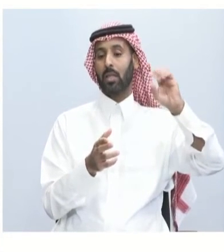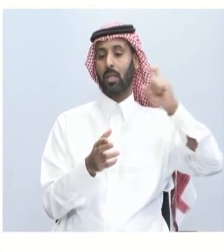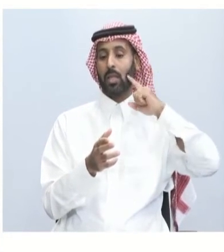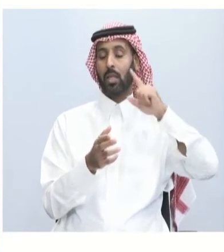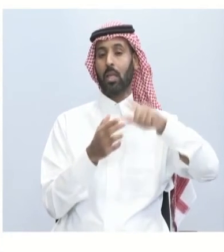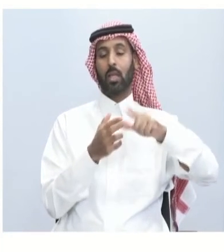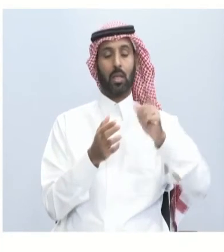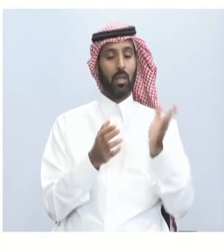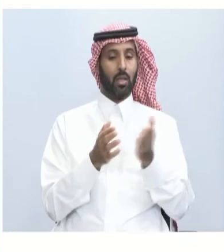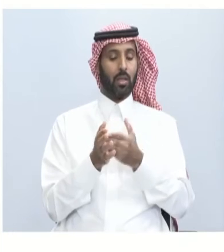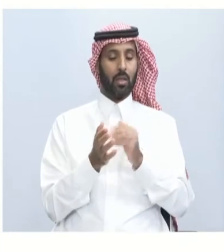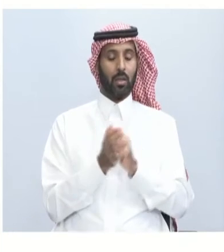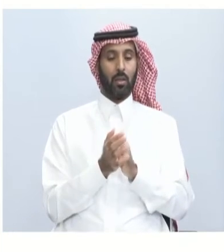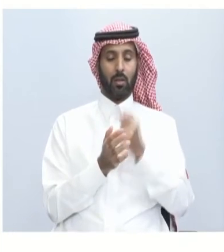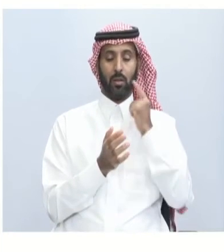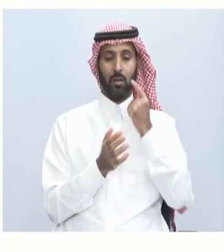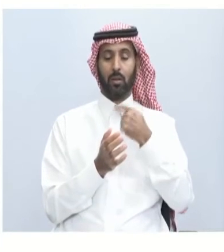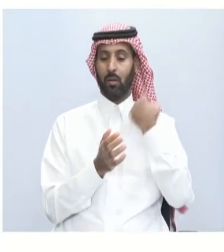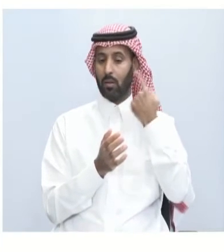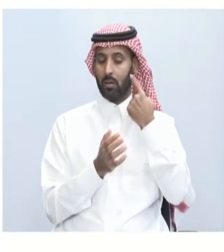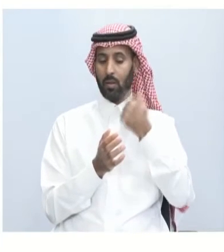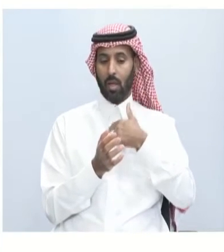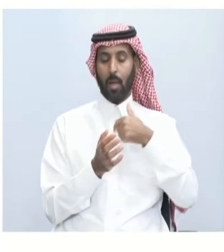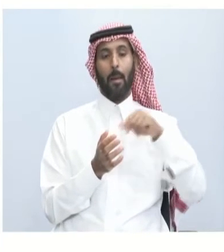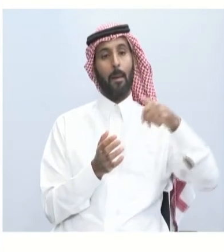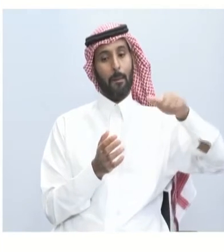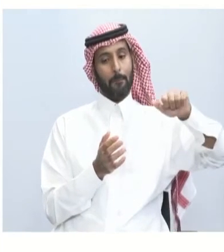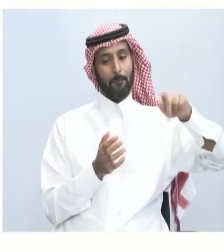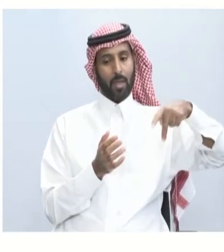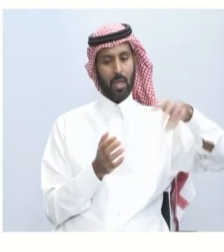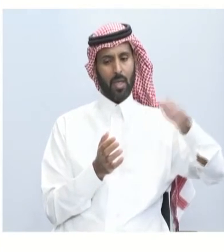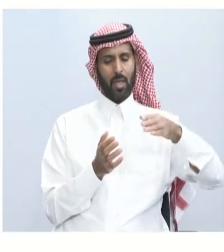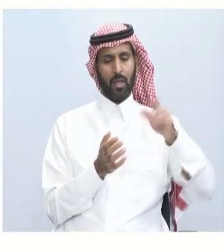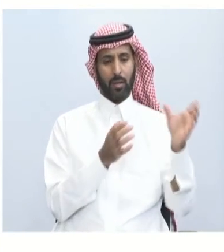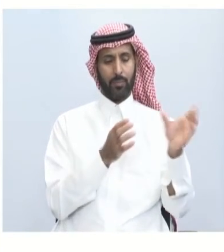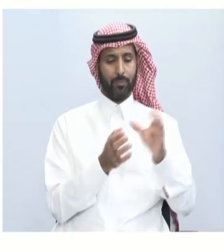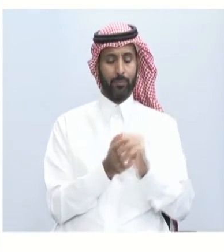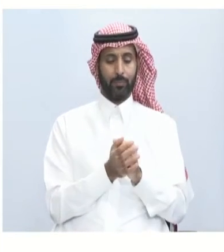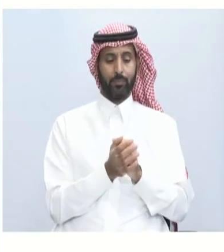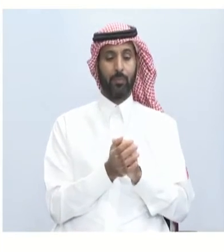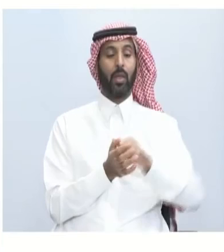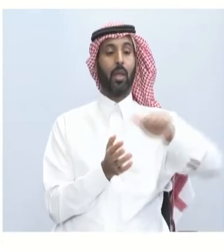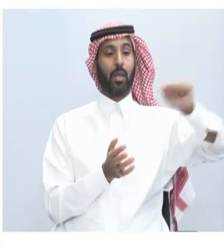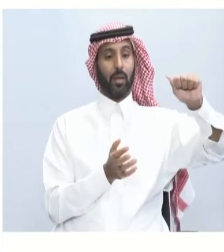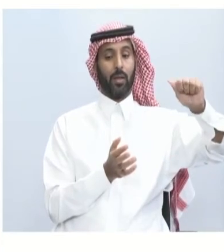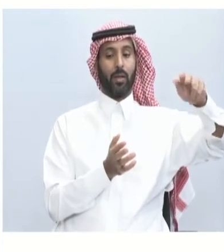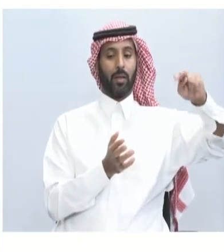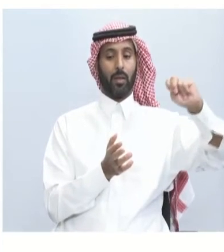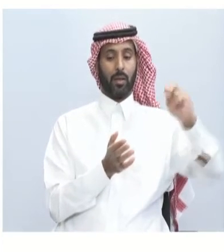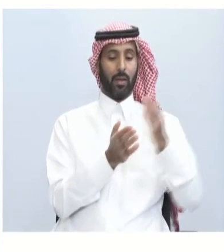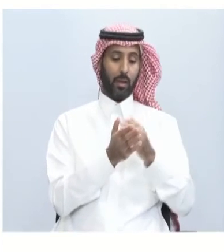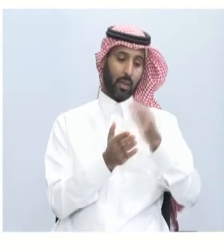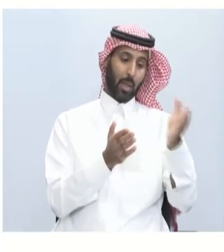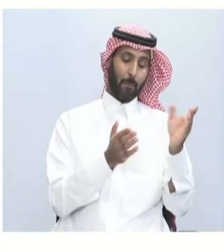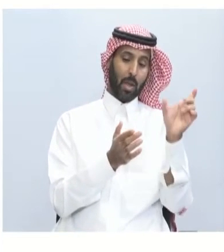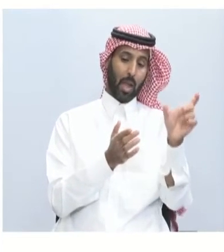radio, a calculator, a painting. And we use N before words that begin